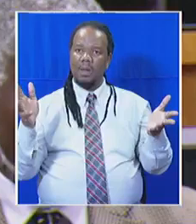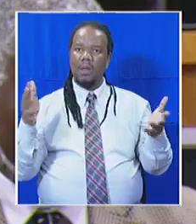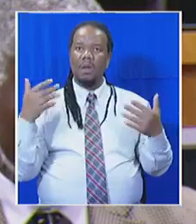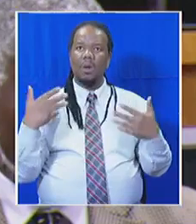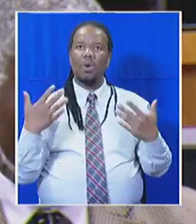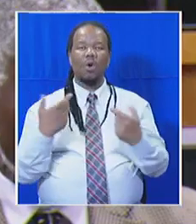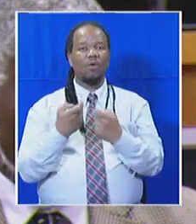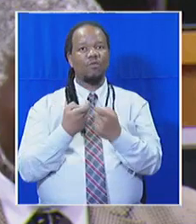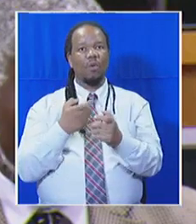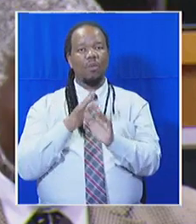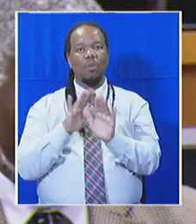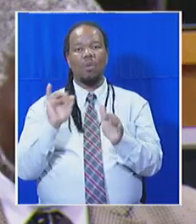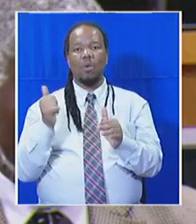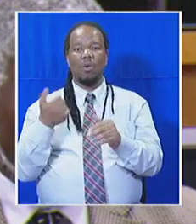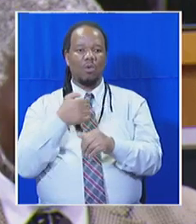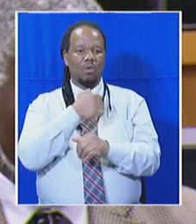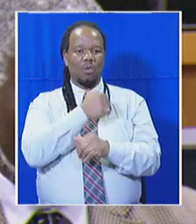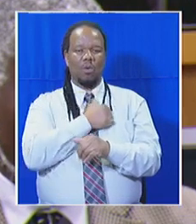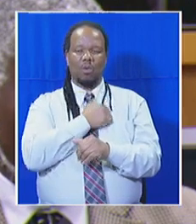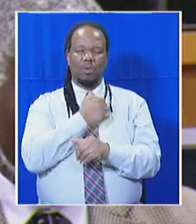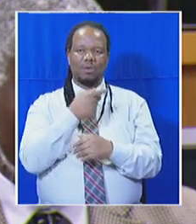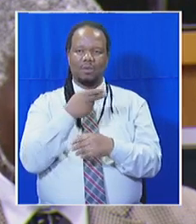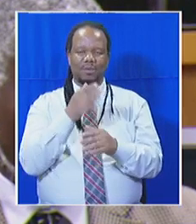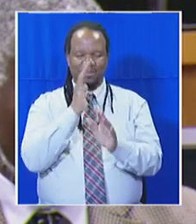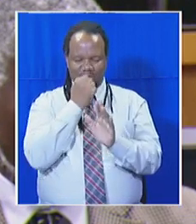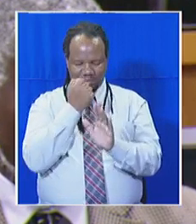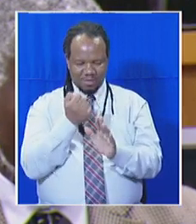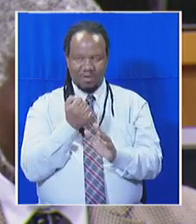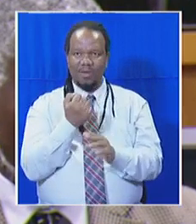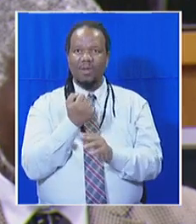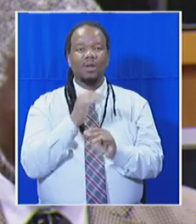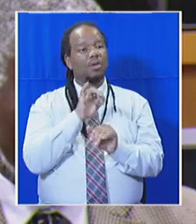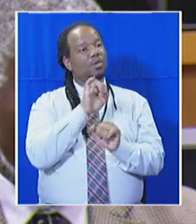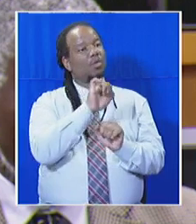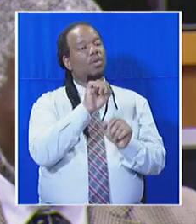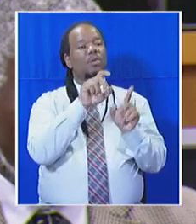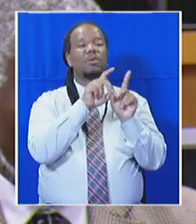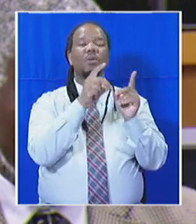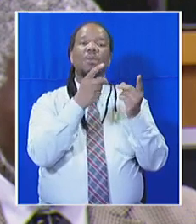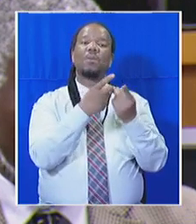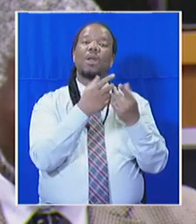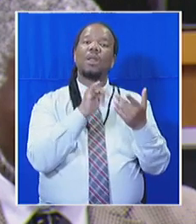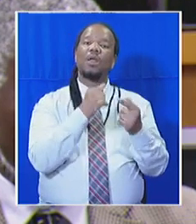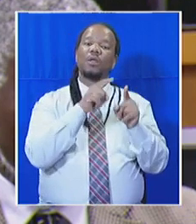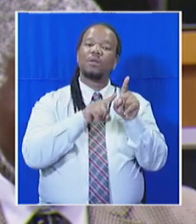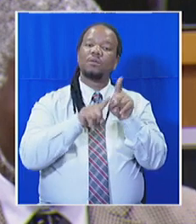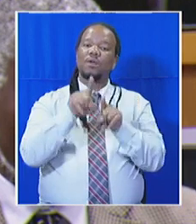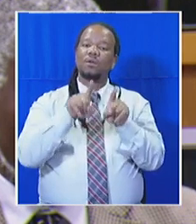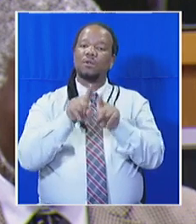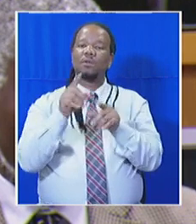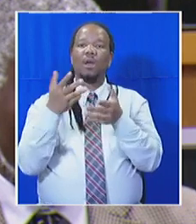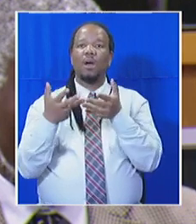from comrade contractors. No, I'm sorry. Honorable Minister, how does your department measure the success or otherwise of